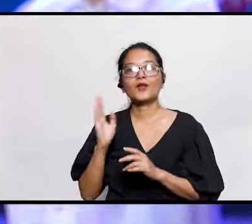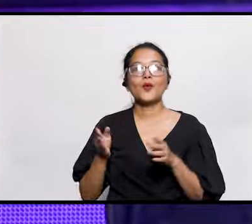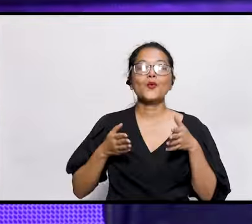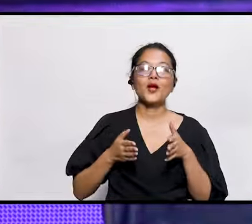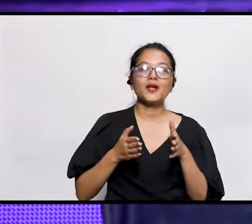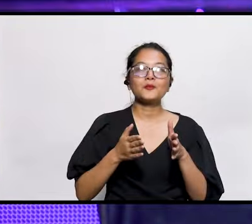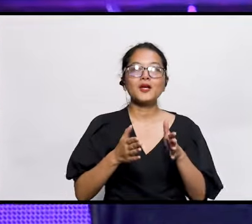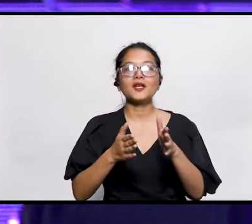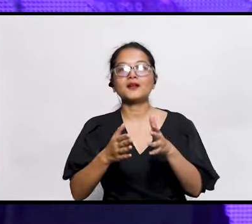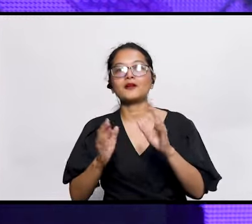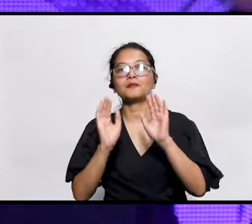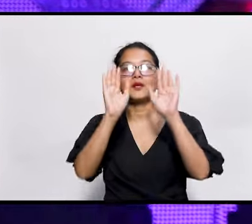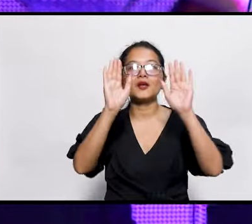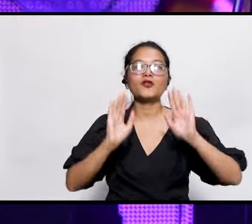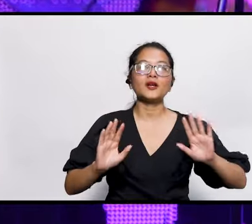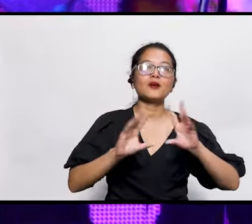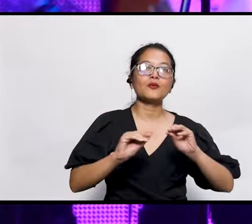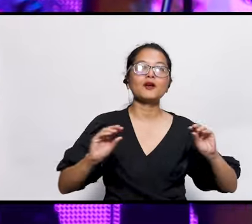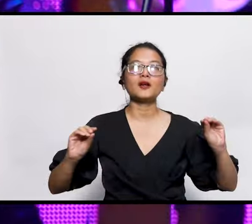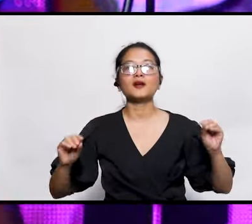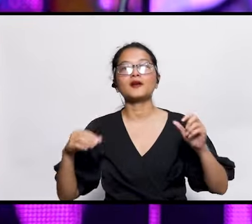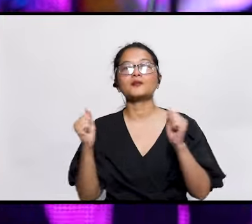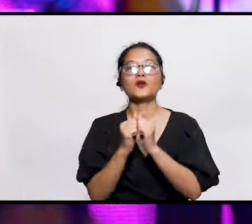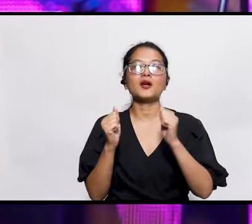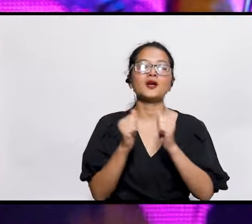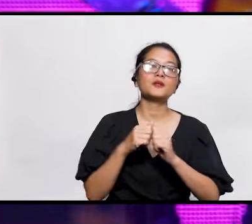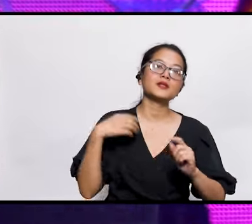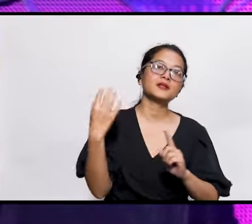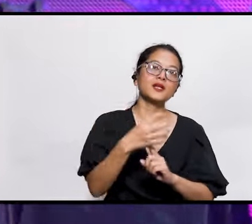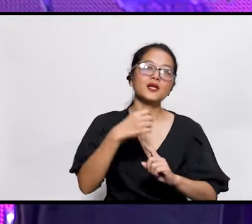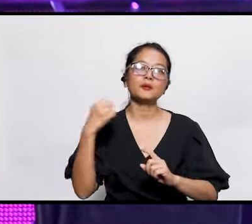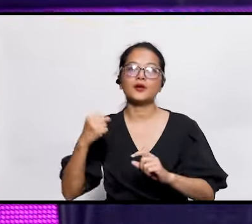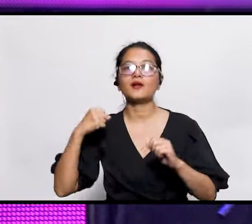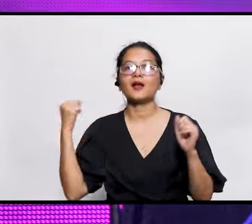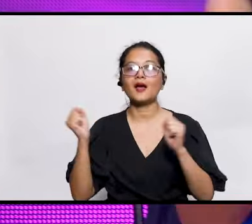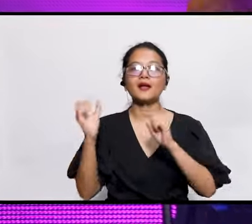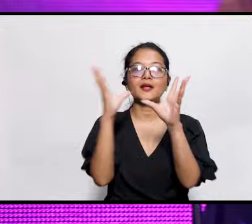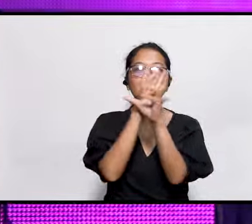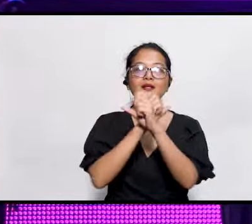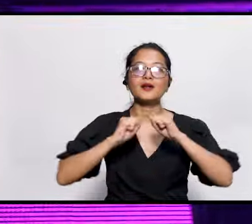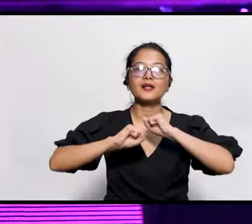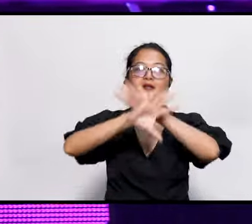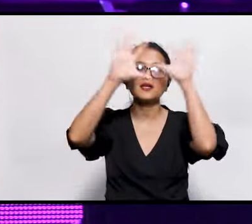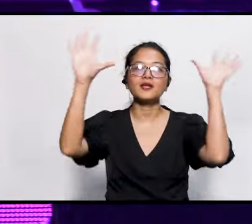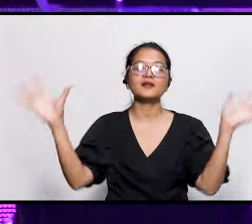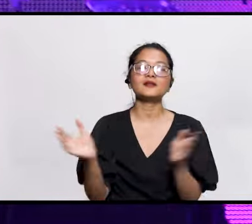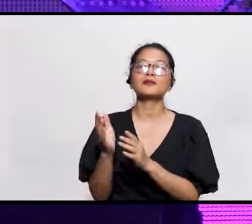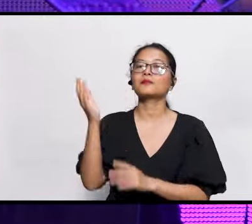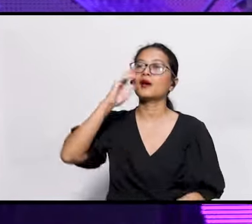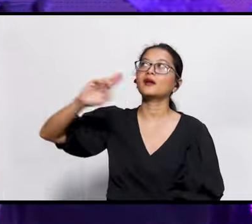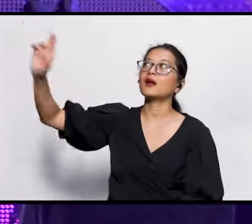areer way Maker mirac worker promise keeper light in the